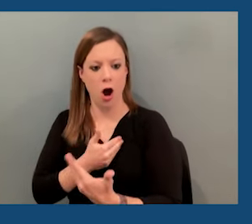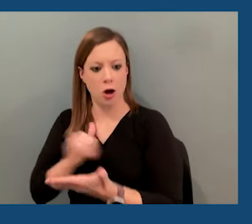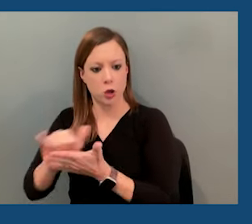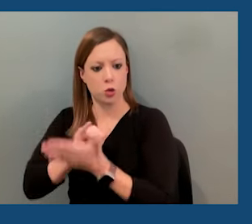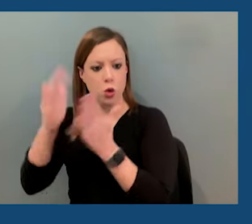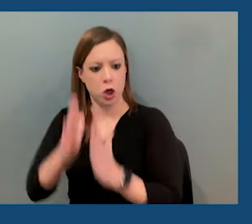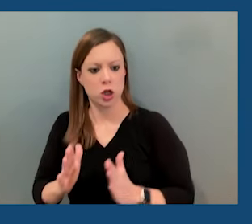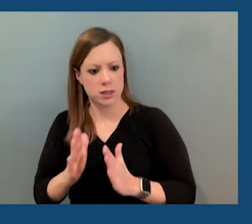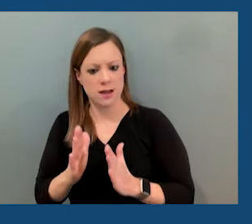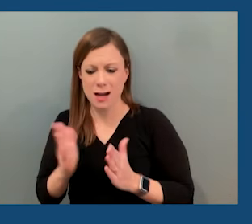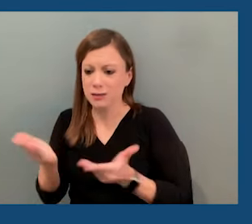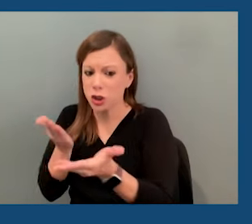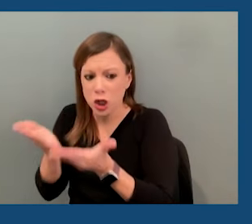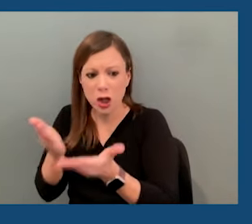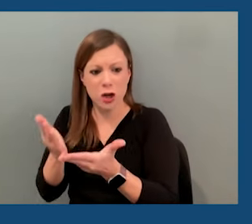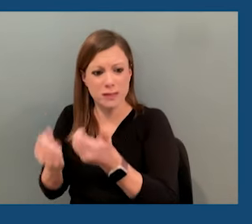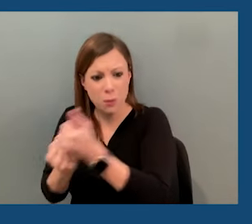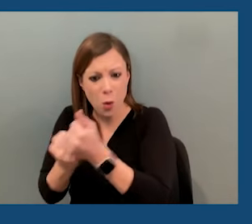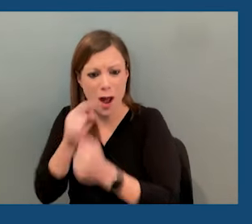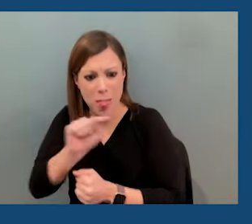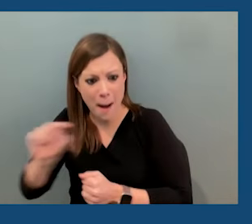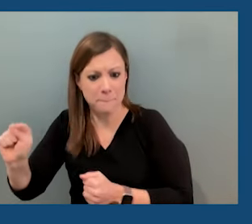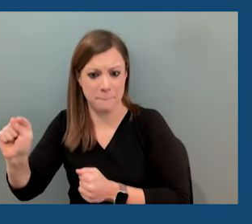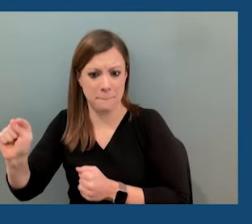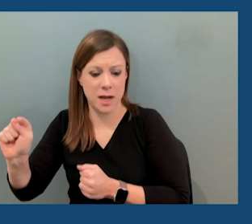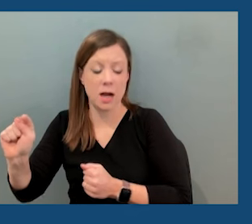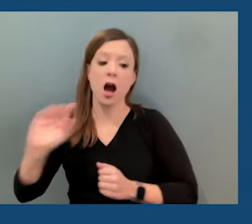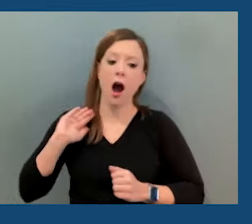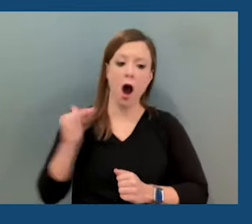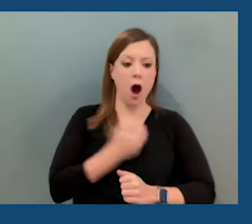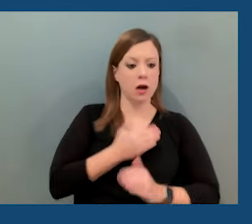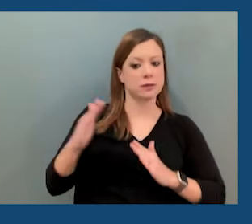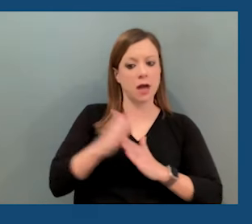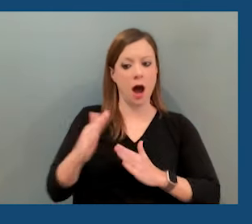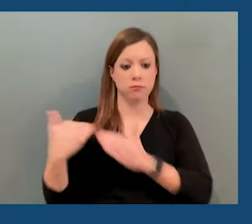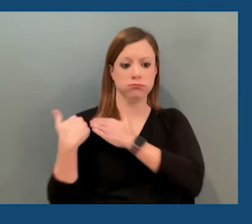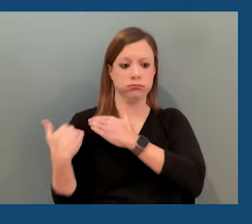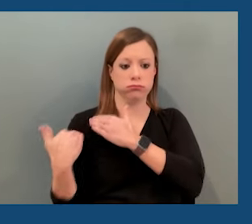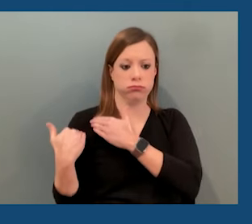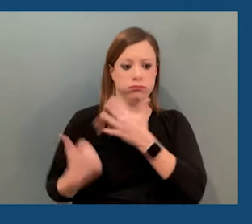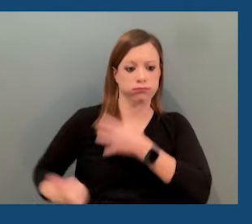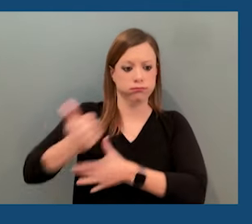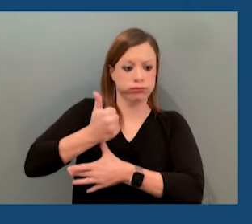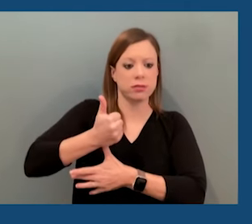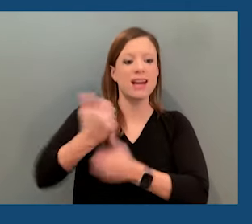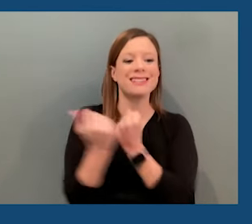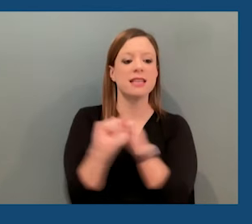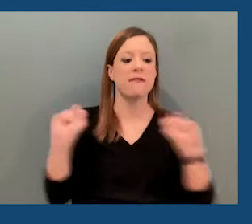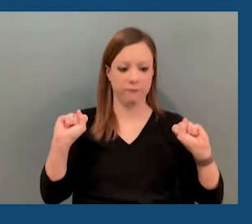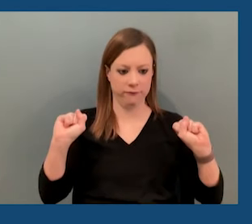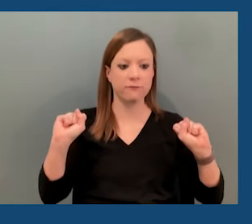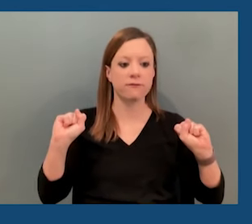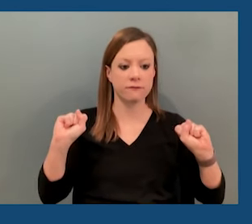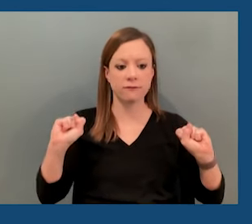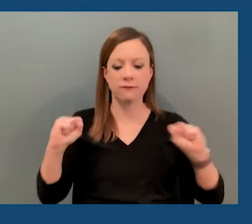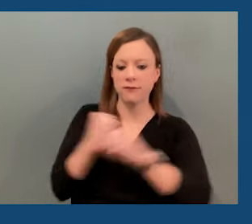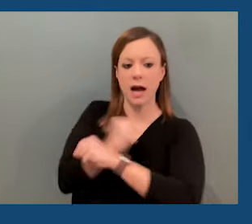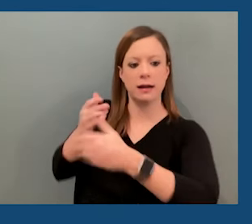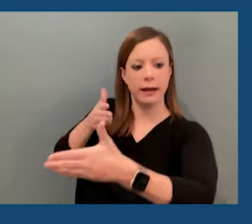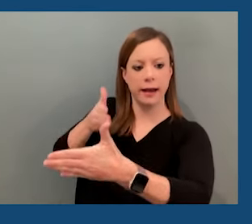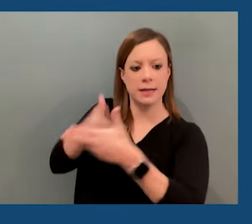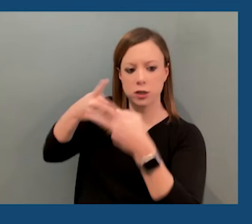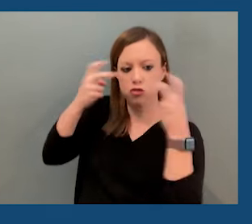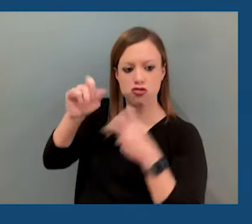also makes sure that we do one thing, which is our number one responsibility: keeping New Yorkers safe, fighting crime. And since I